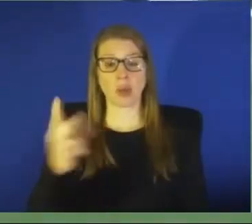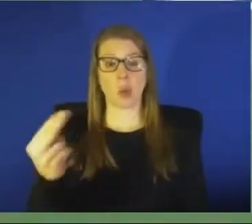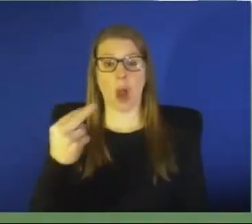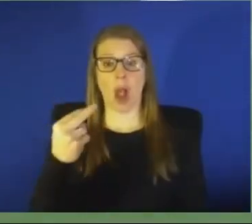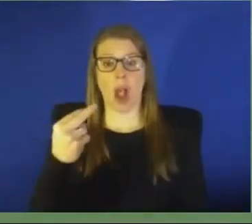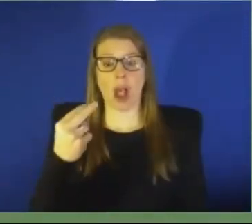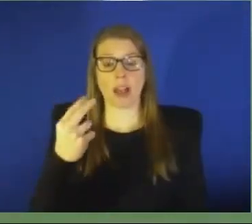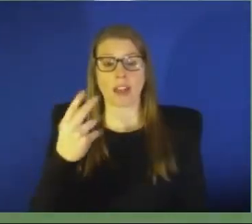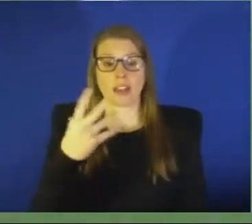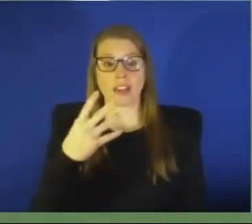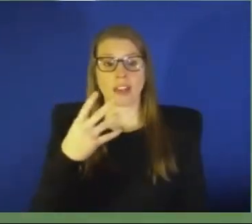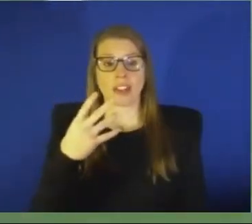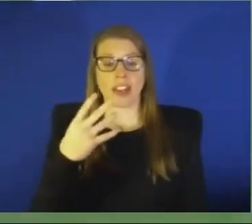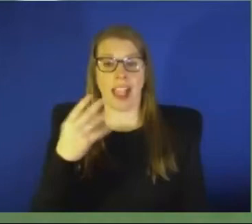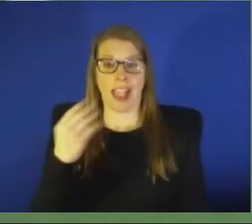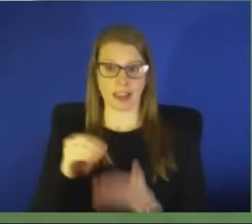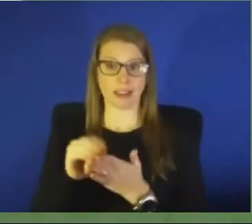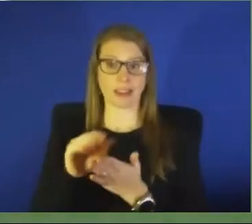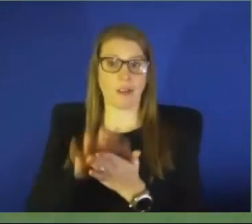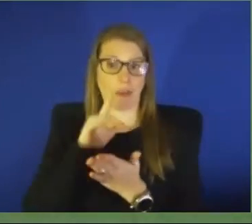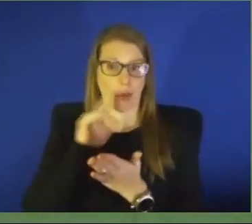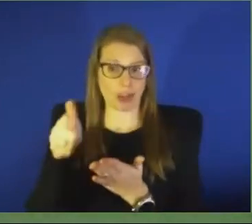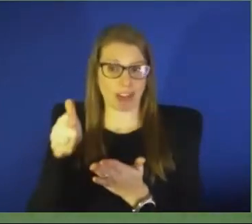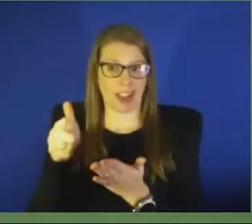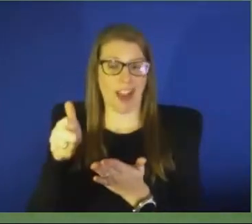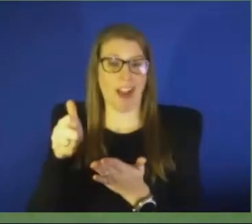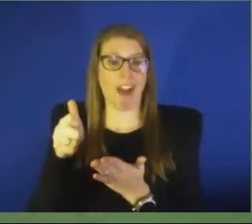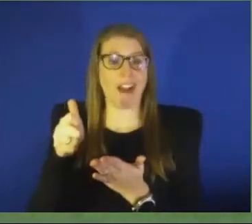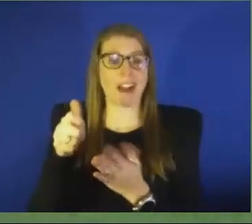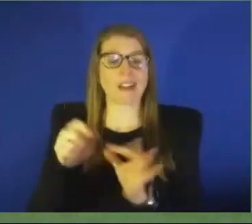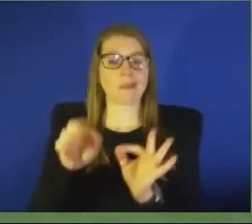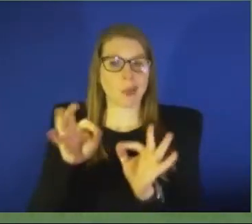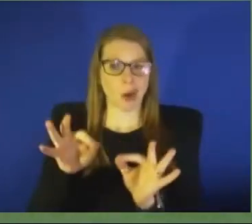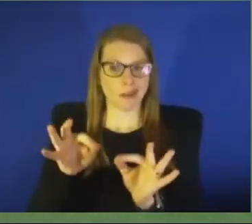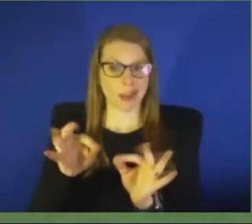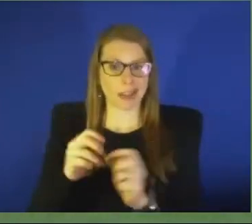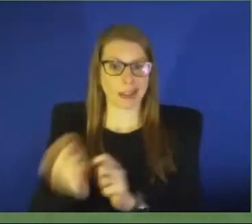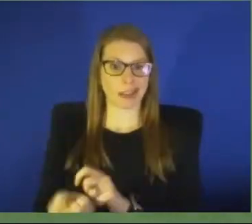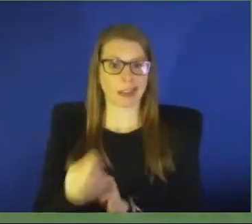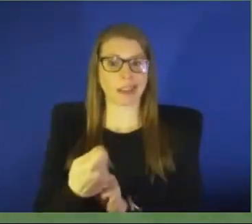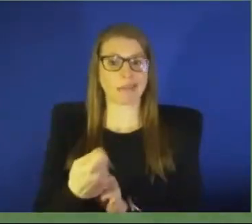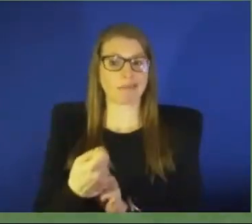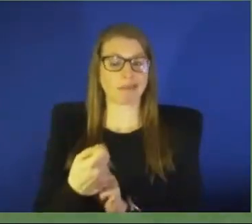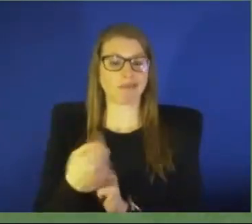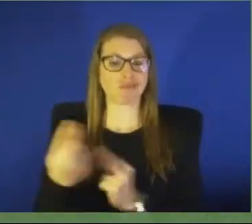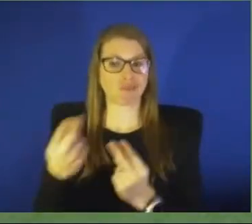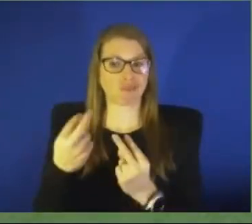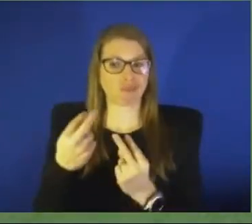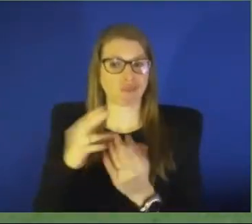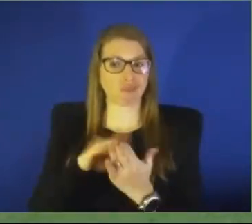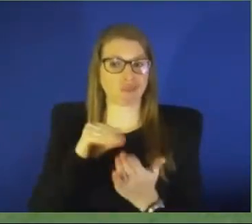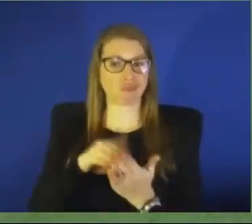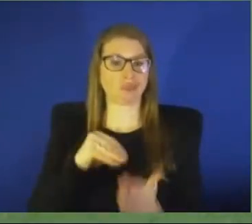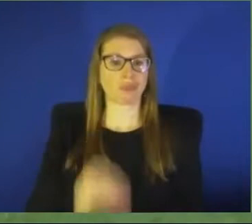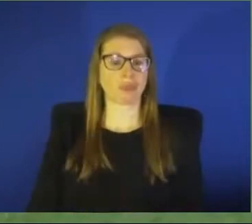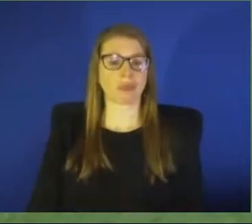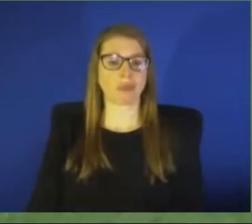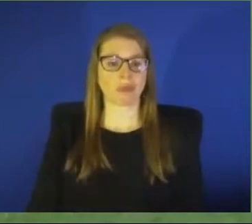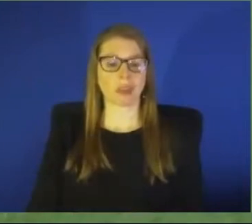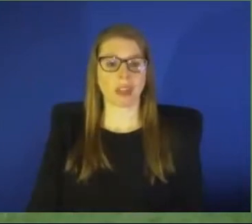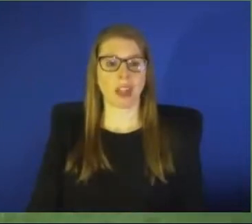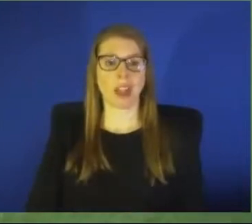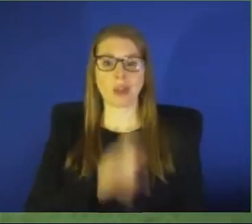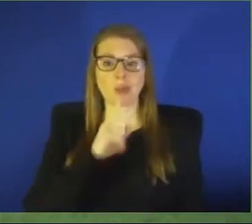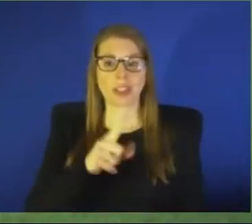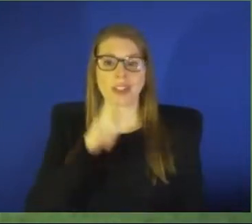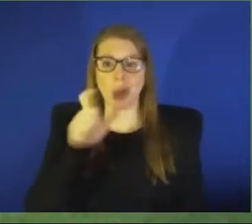you could, yourself know the perfect golf swing. Okay. I mean, I really don't even need any